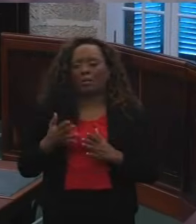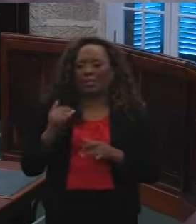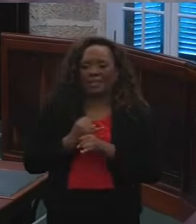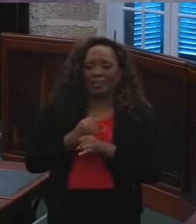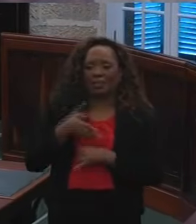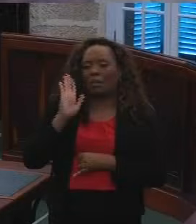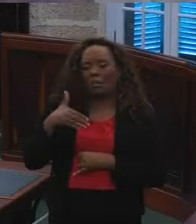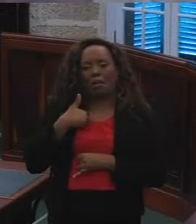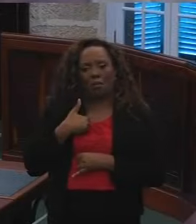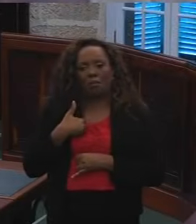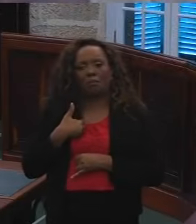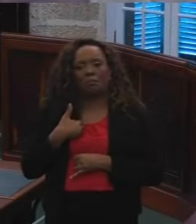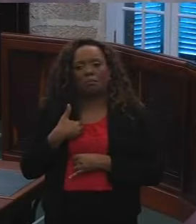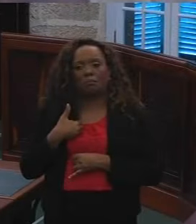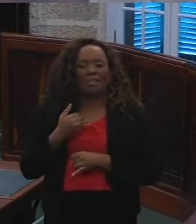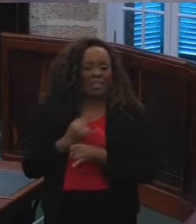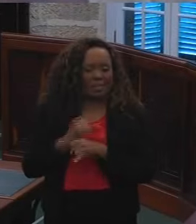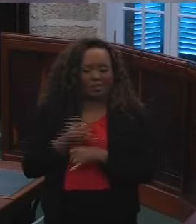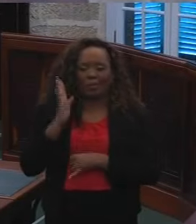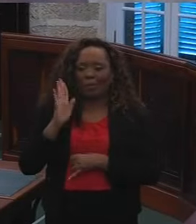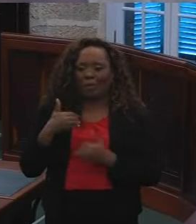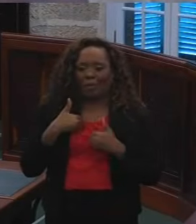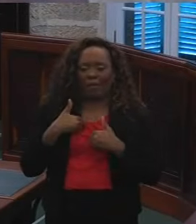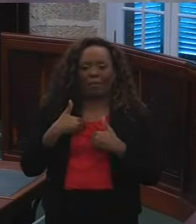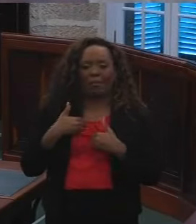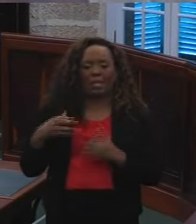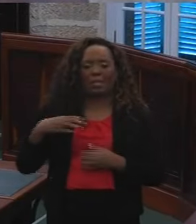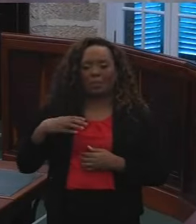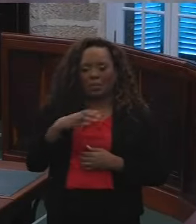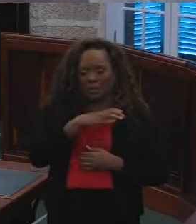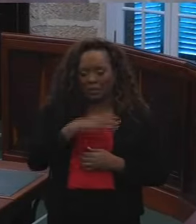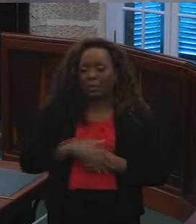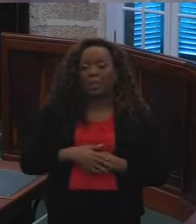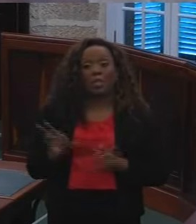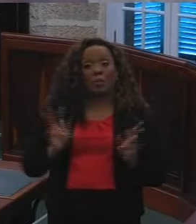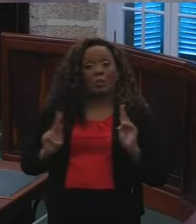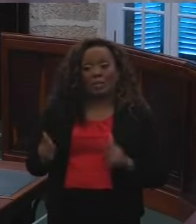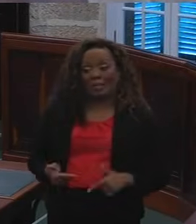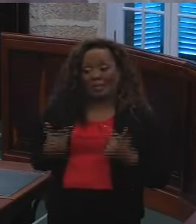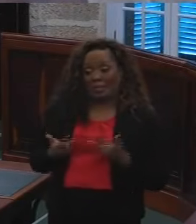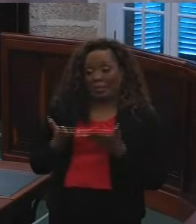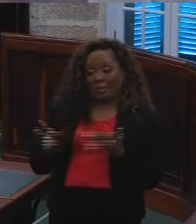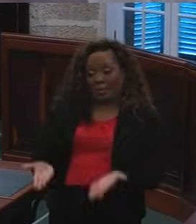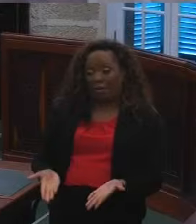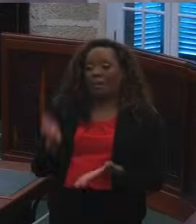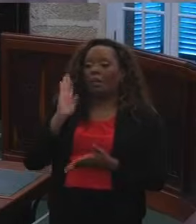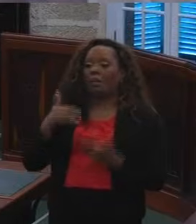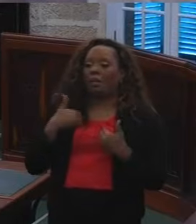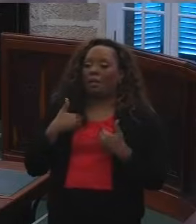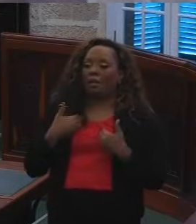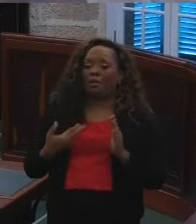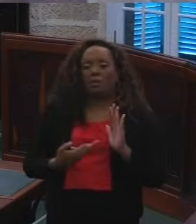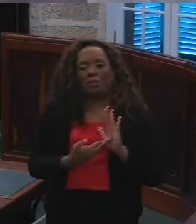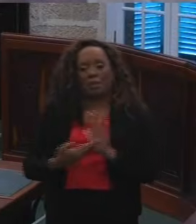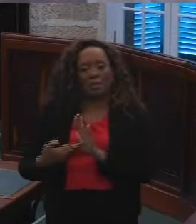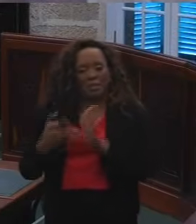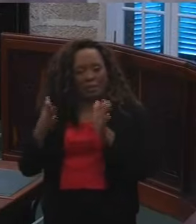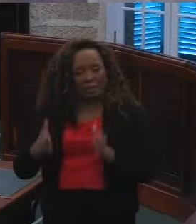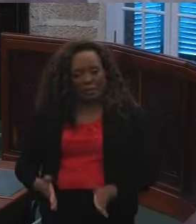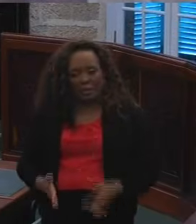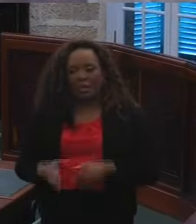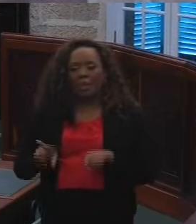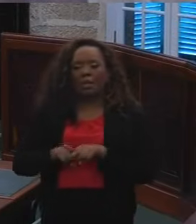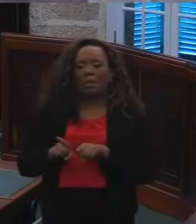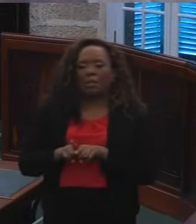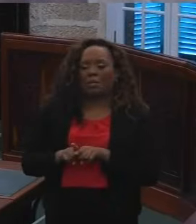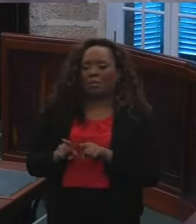the residence facilities where we have persons, residents, their representatives, and persons from the ministry sitting as part of the committee to